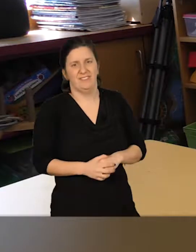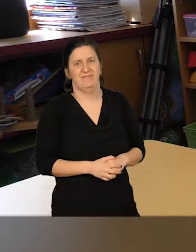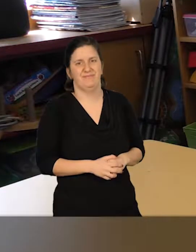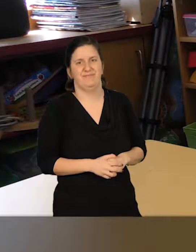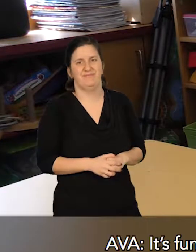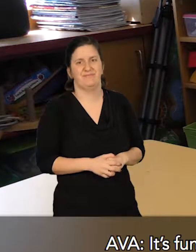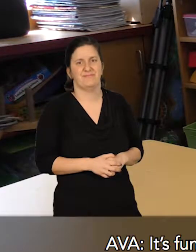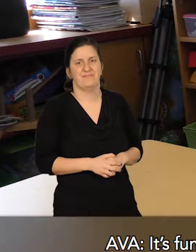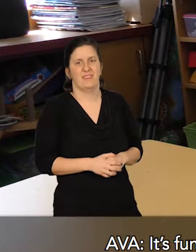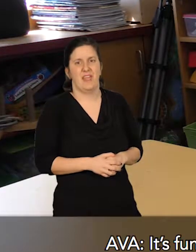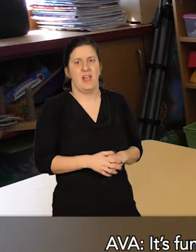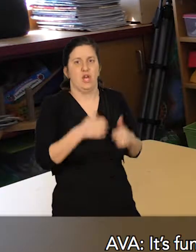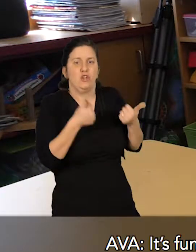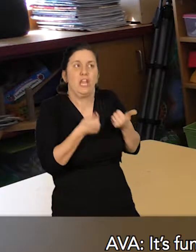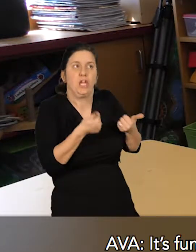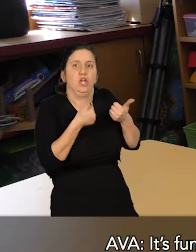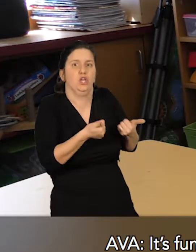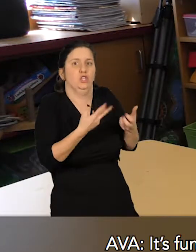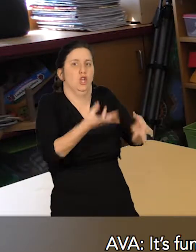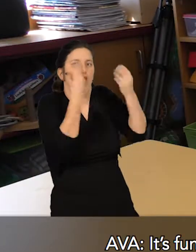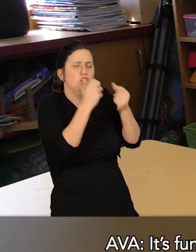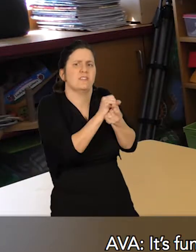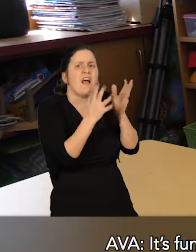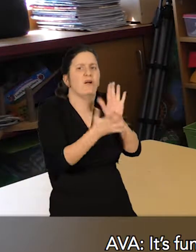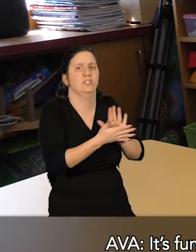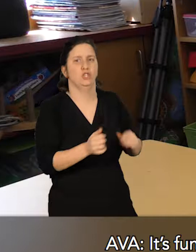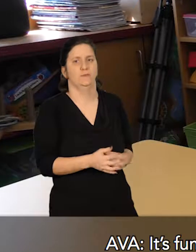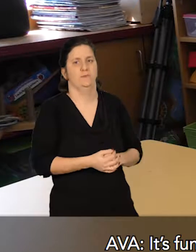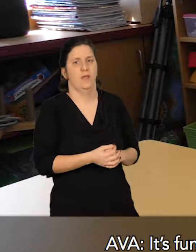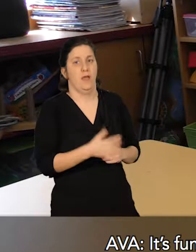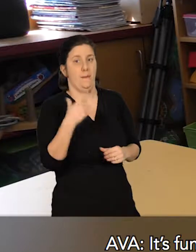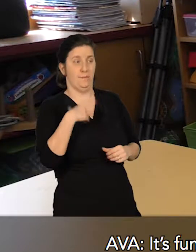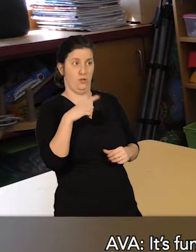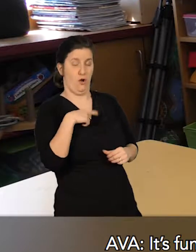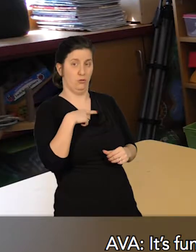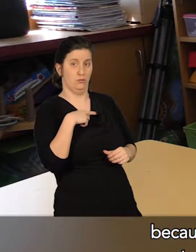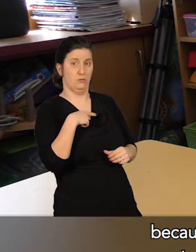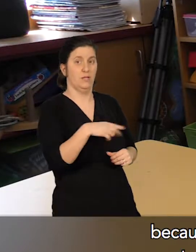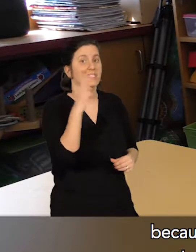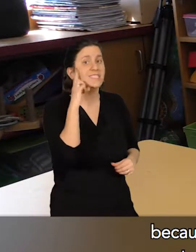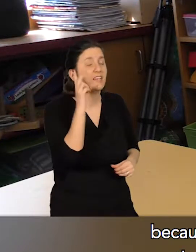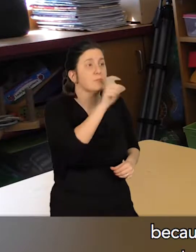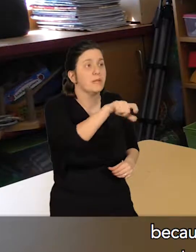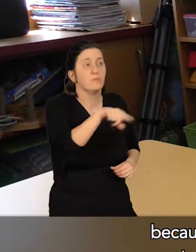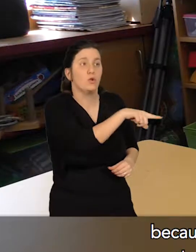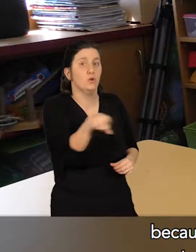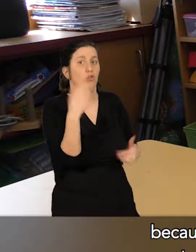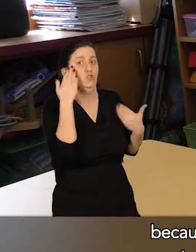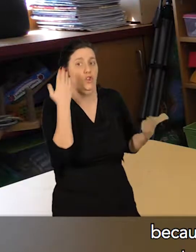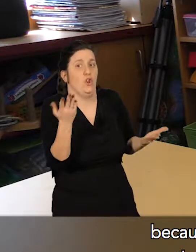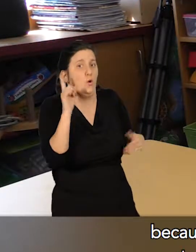No. It's fun, and it's really good to learn sign language, because if people